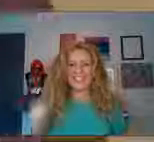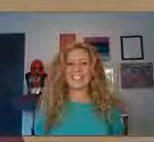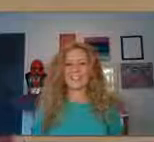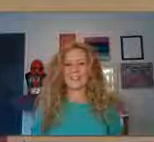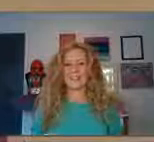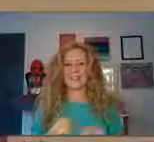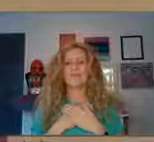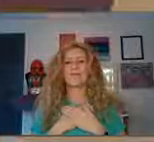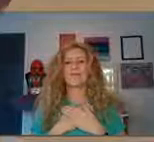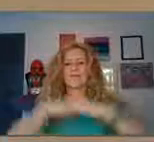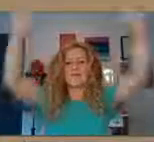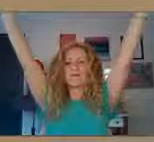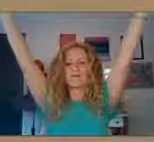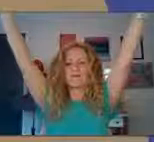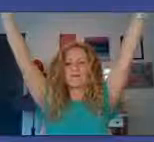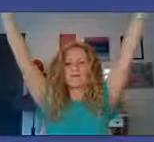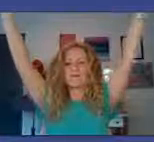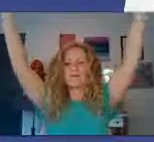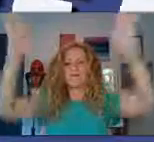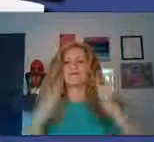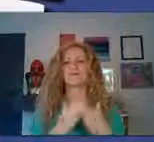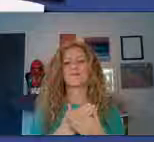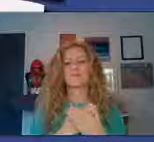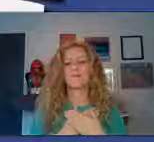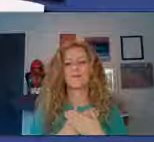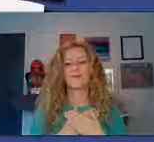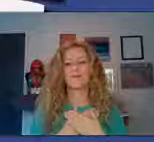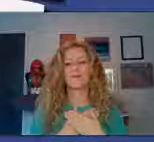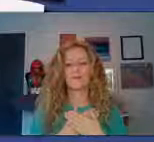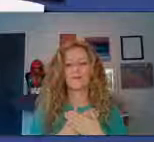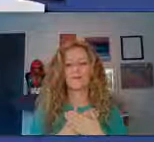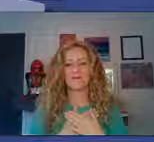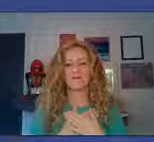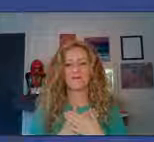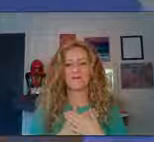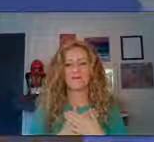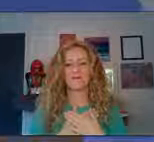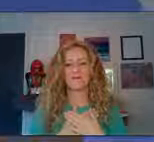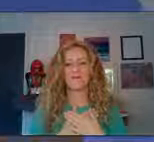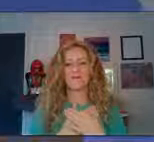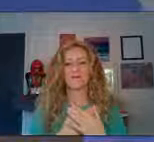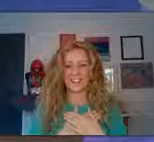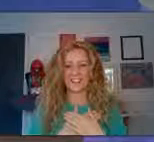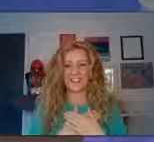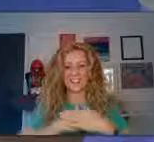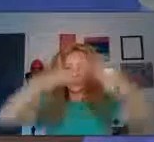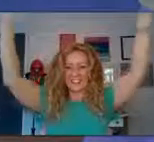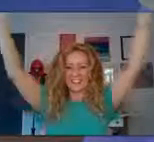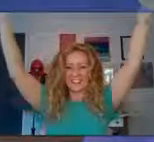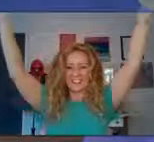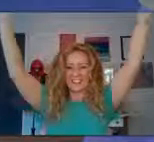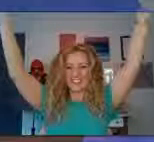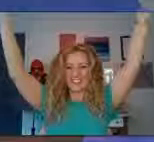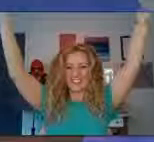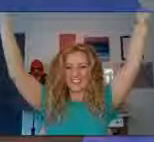glad. Jesus, I love you. Jesus, you love me. Jesus, I